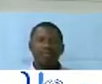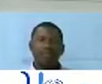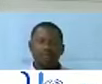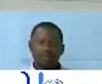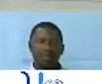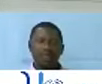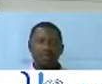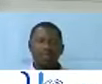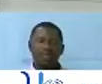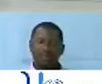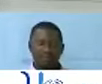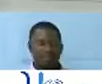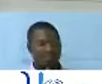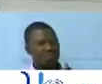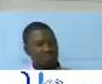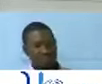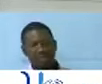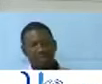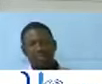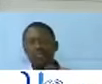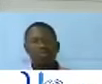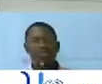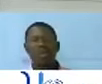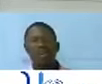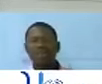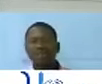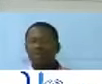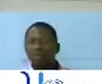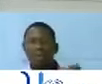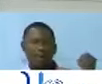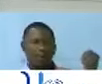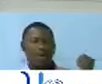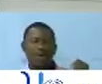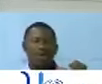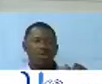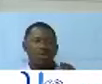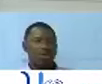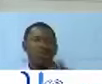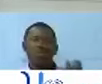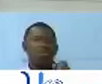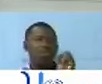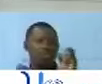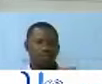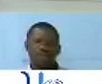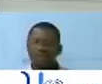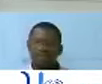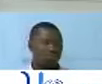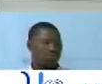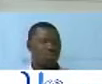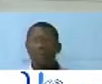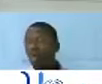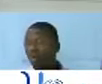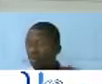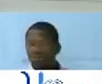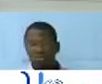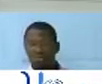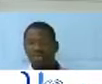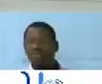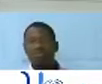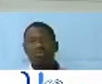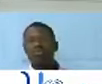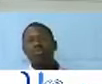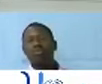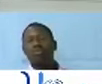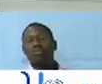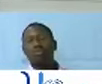cannot enforce anything against them. We don't have any enforcement powers even up to date. Jamono joju nak amuñ doole bo xamné ni da lañ mëna forcer suñu nit ne jaar leen